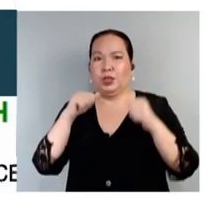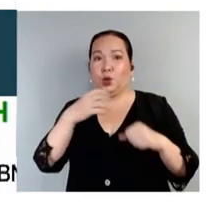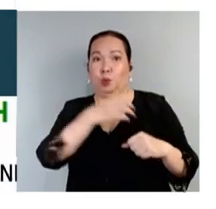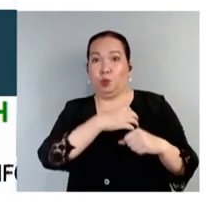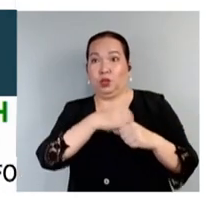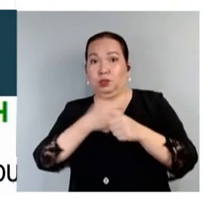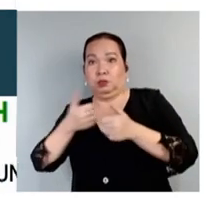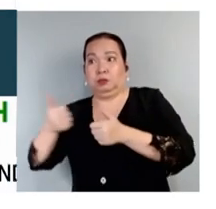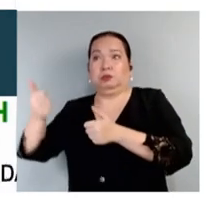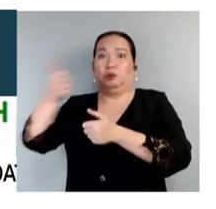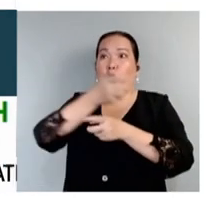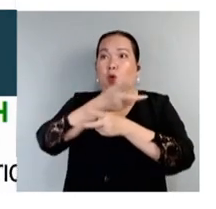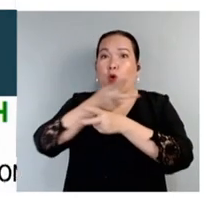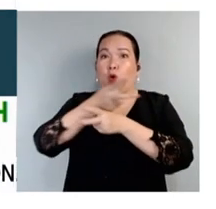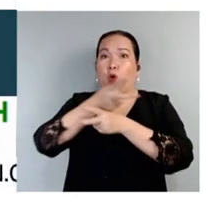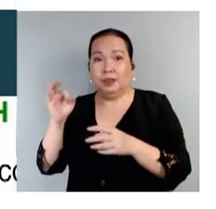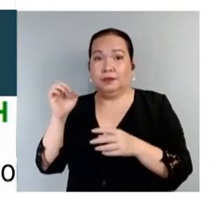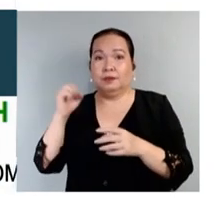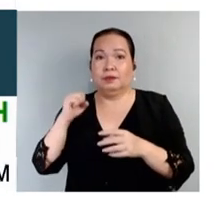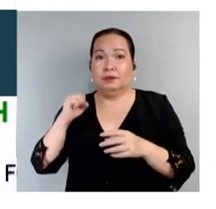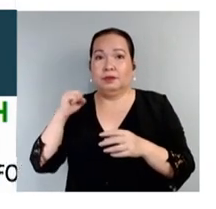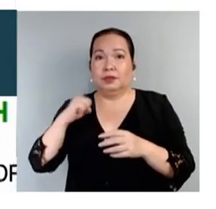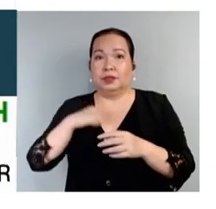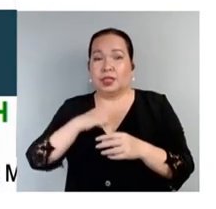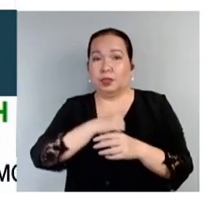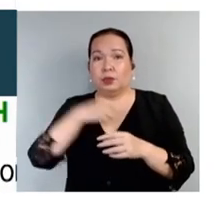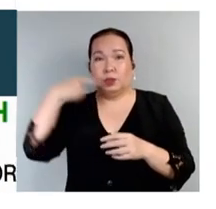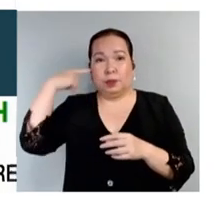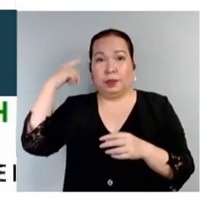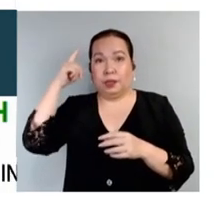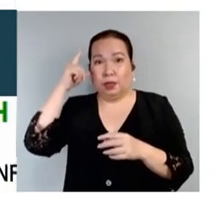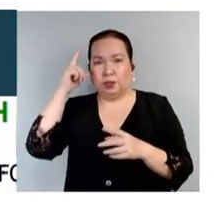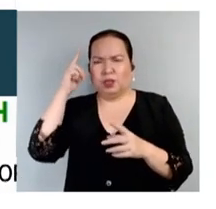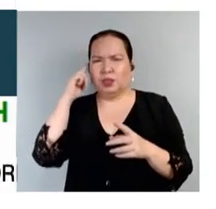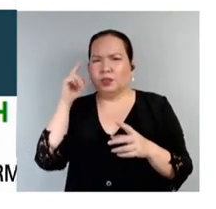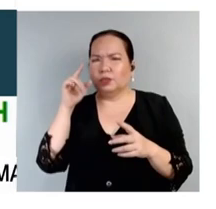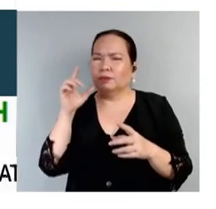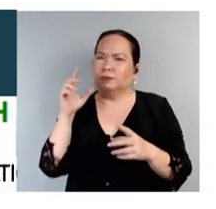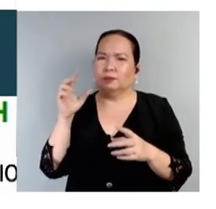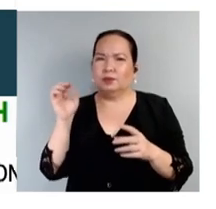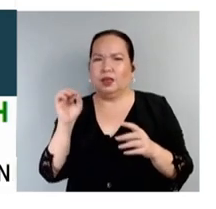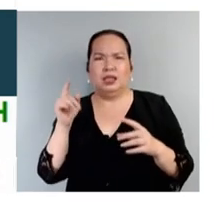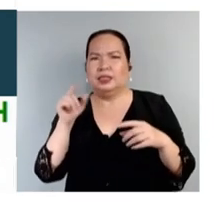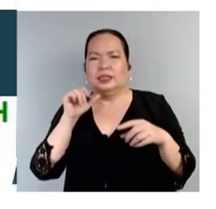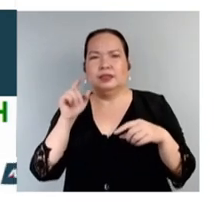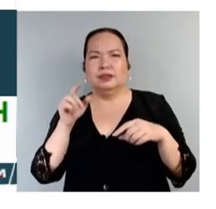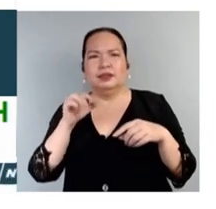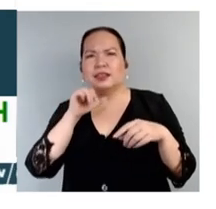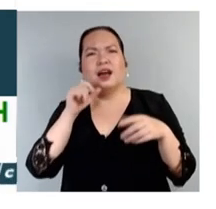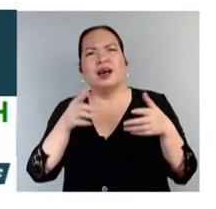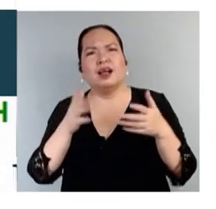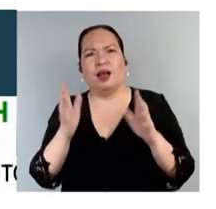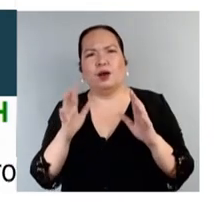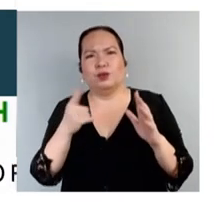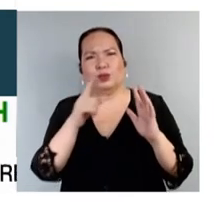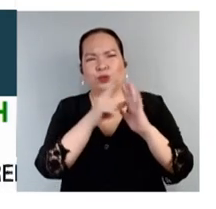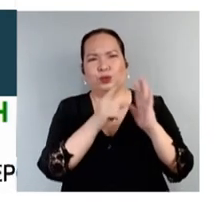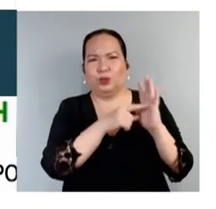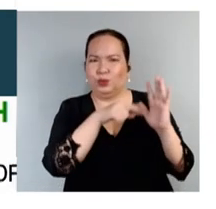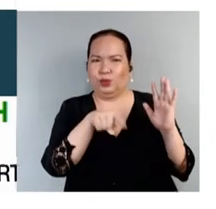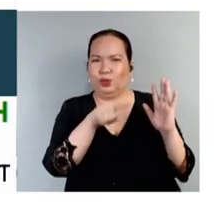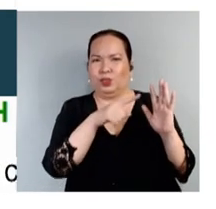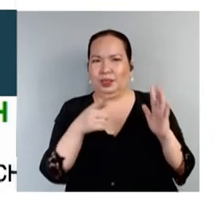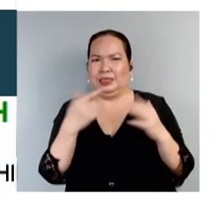for that, not only in the Philippines, but in most parts of the world. Mm. And what about the support of these